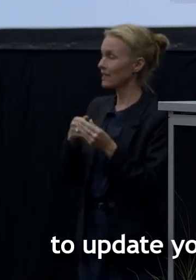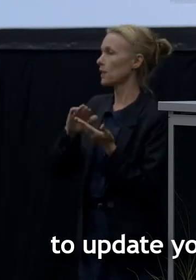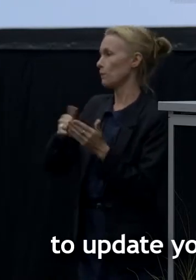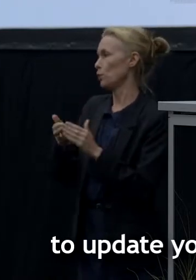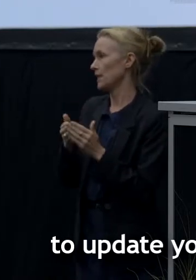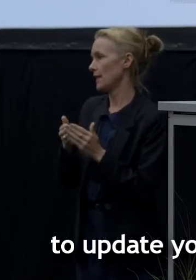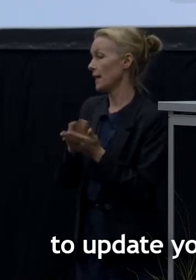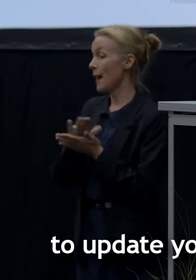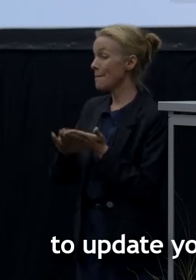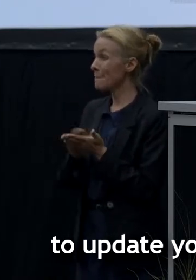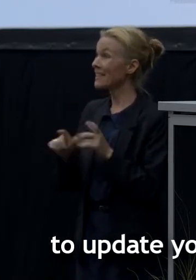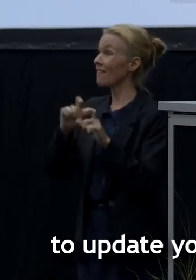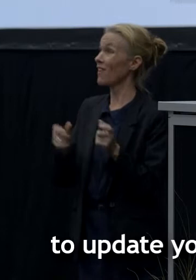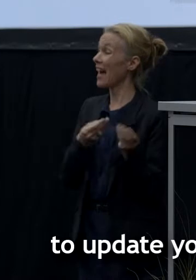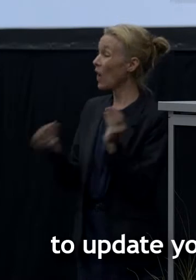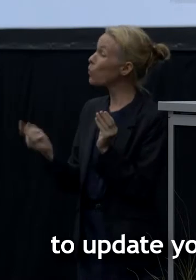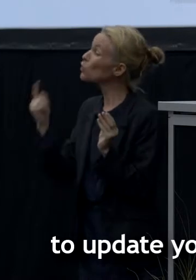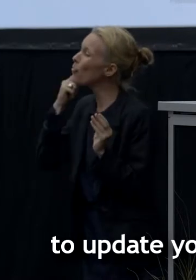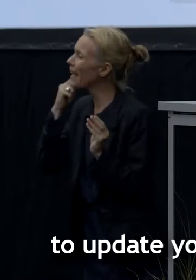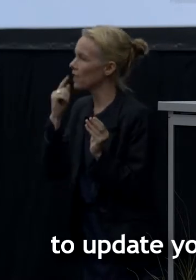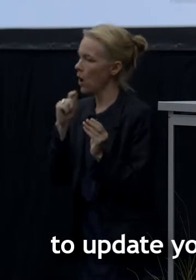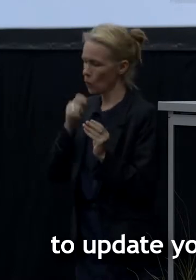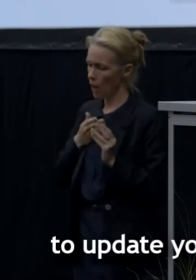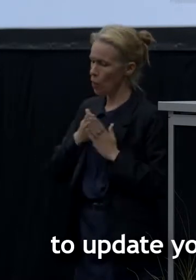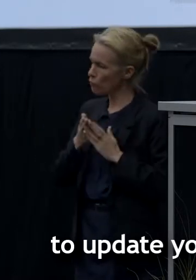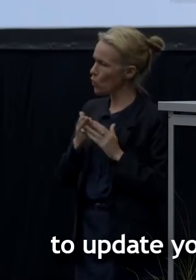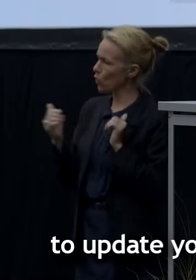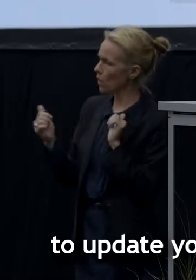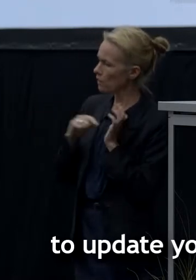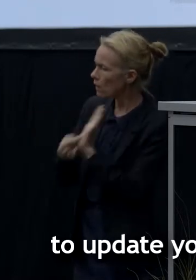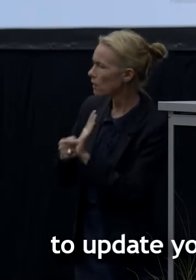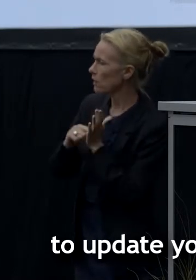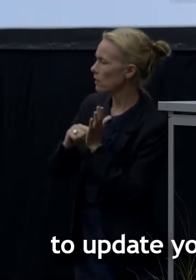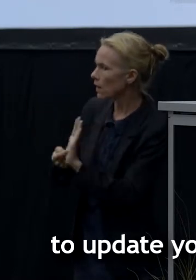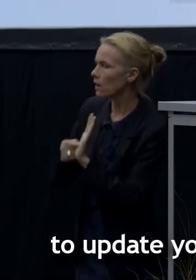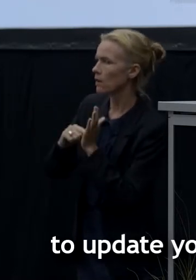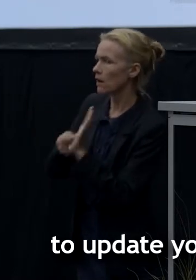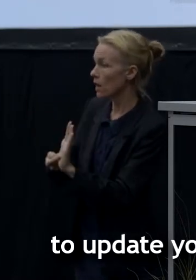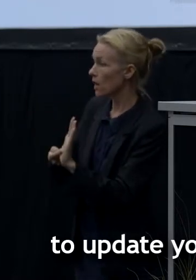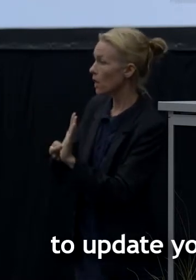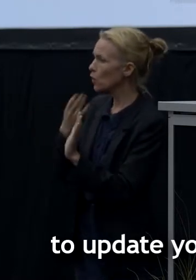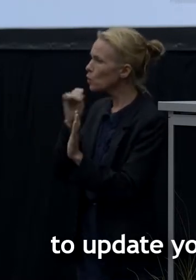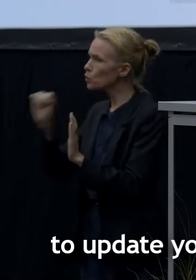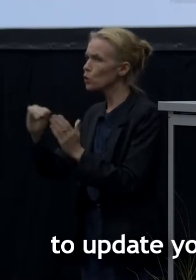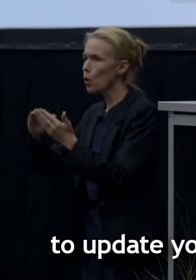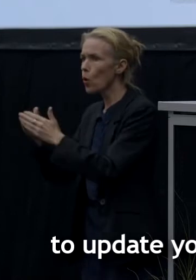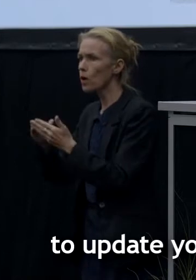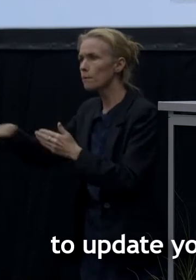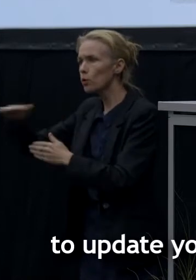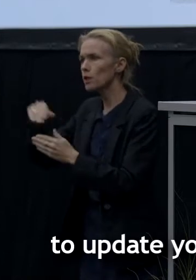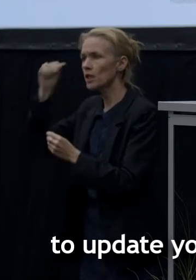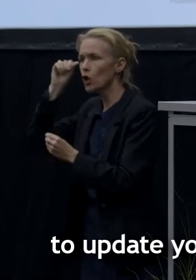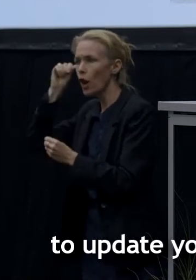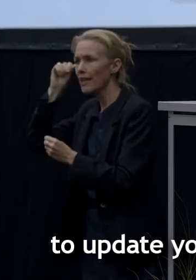with a blueprint of where this work will land. Community-led is a collaborative approach of tapping into existing local wisdom and interests